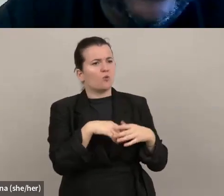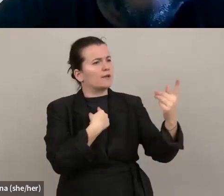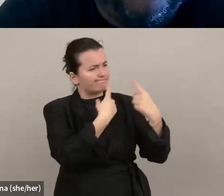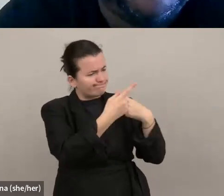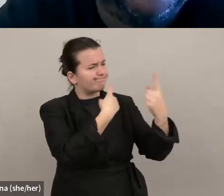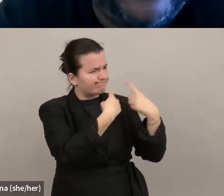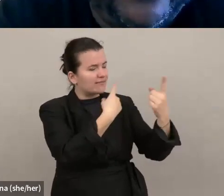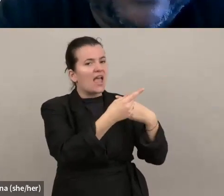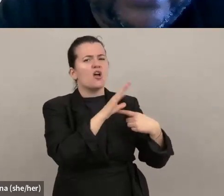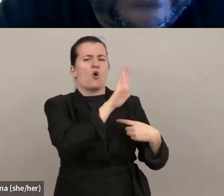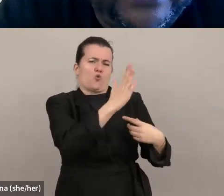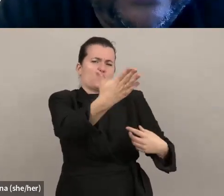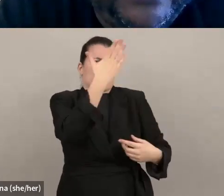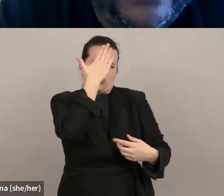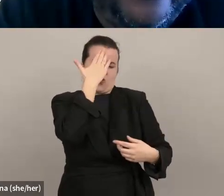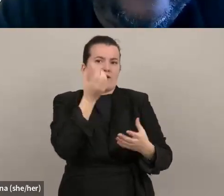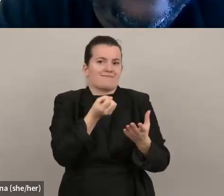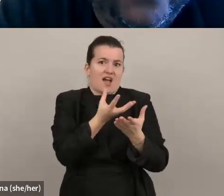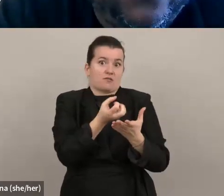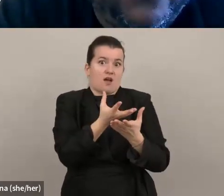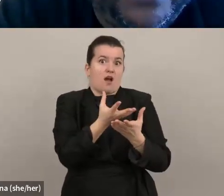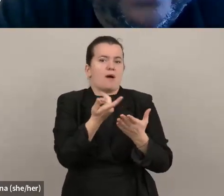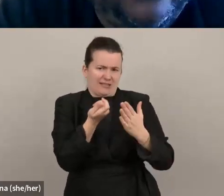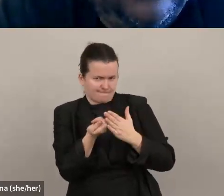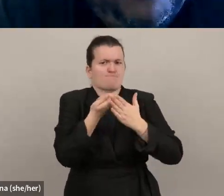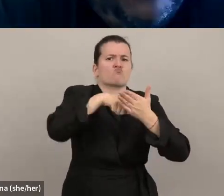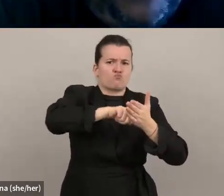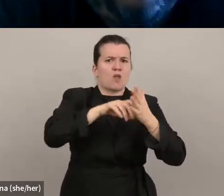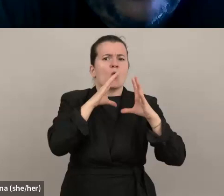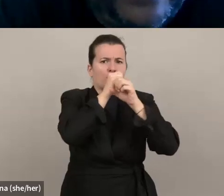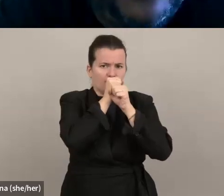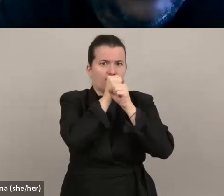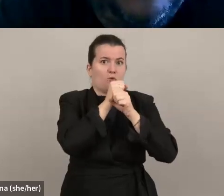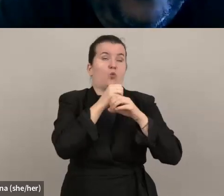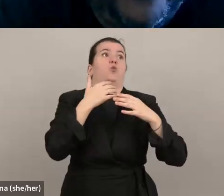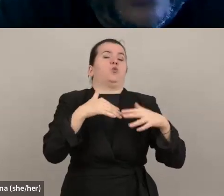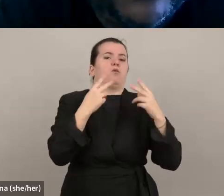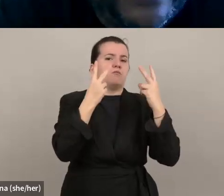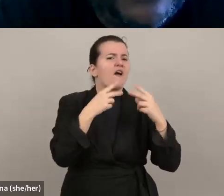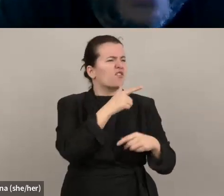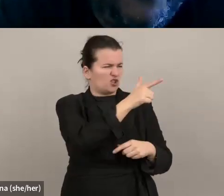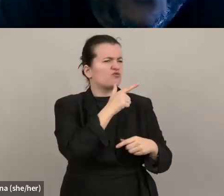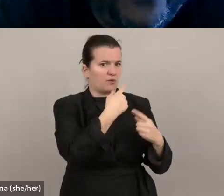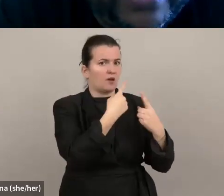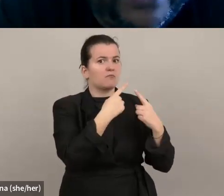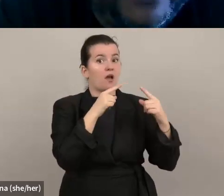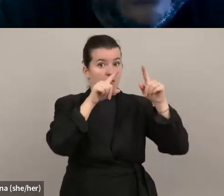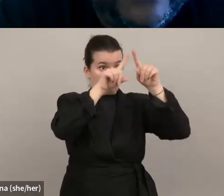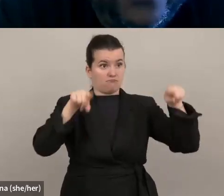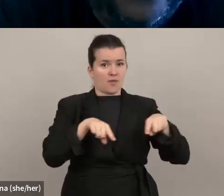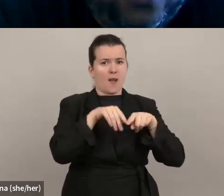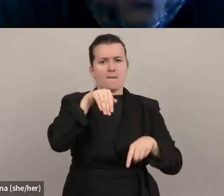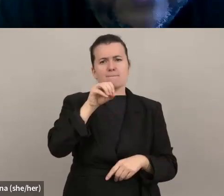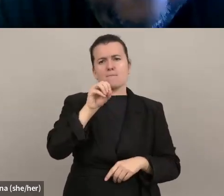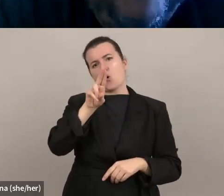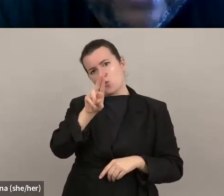data and information is very critical. We have an agreement, we have a signed MOU, an